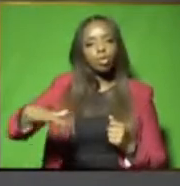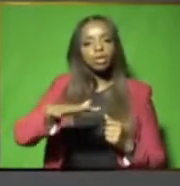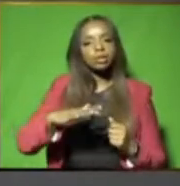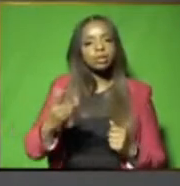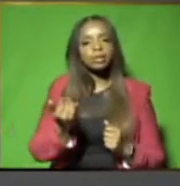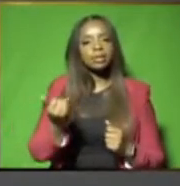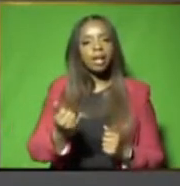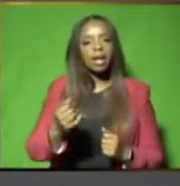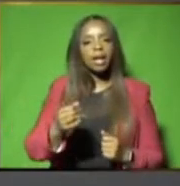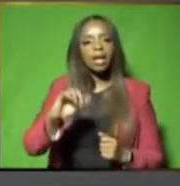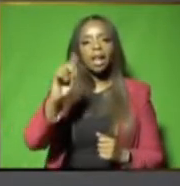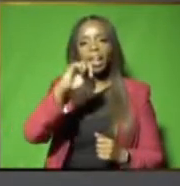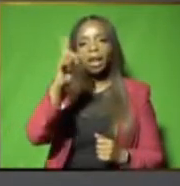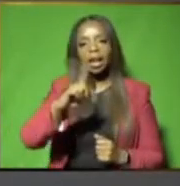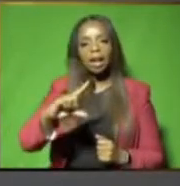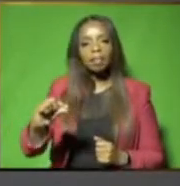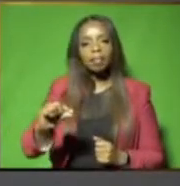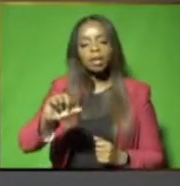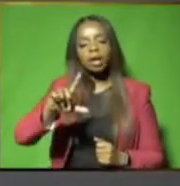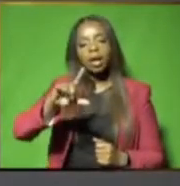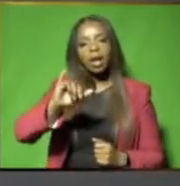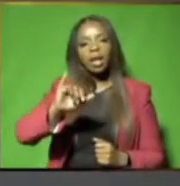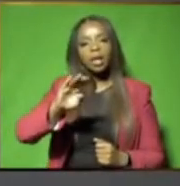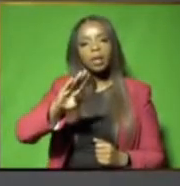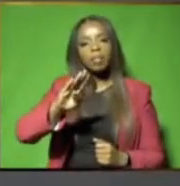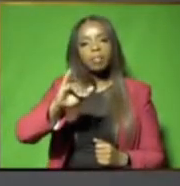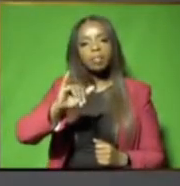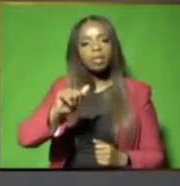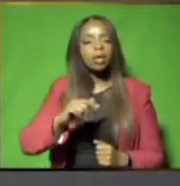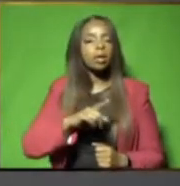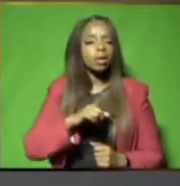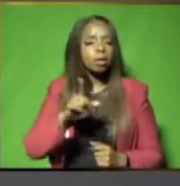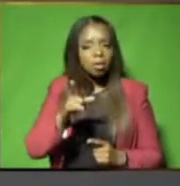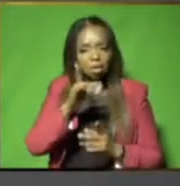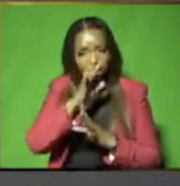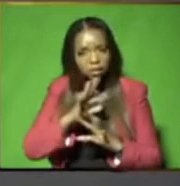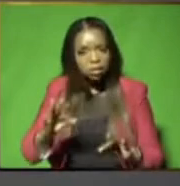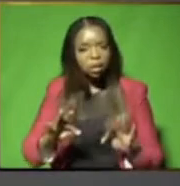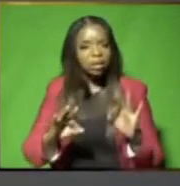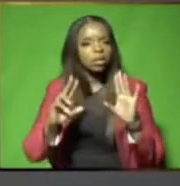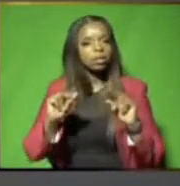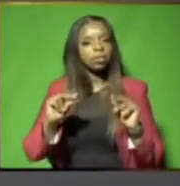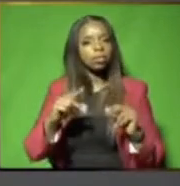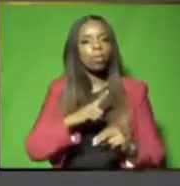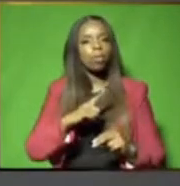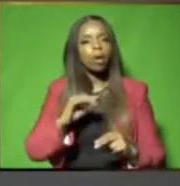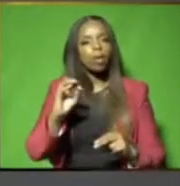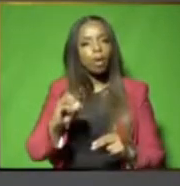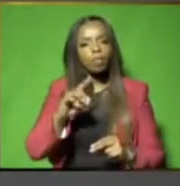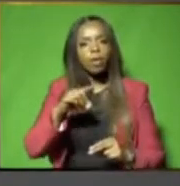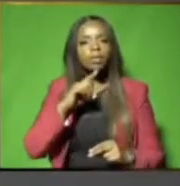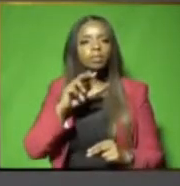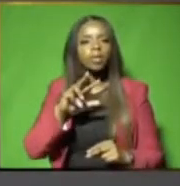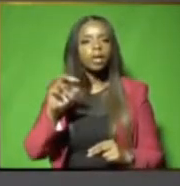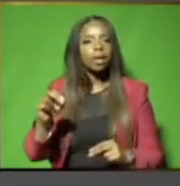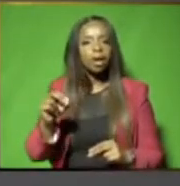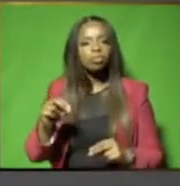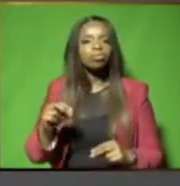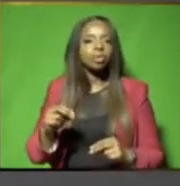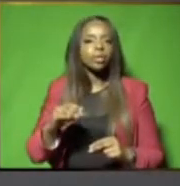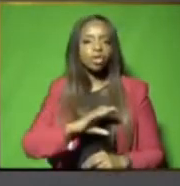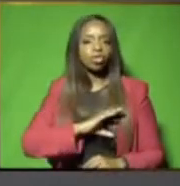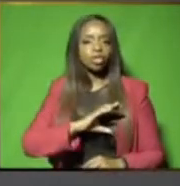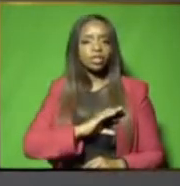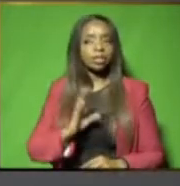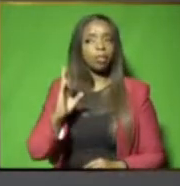Do not be silent, Mr. President, on the slaughter of some 1,800 Christians in northern Mozambique currently